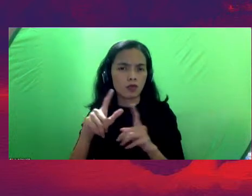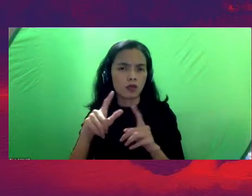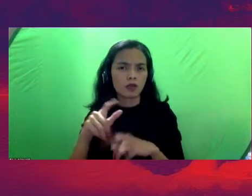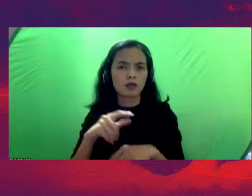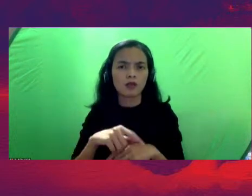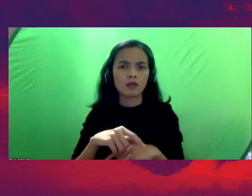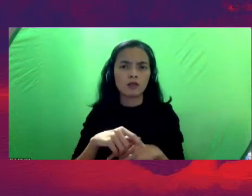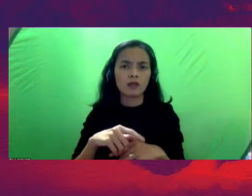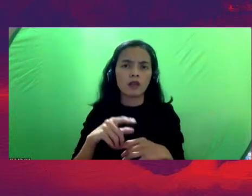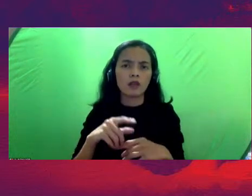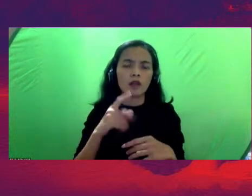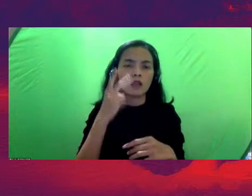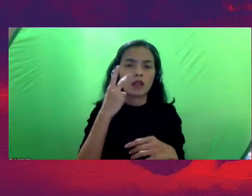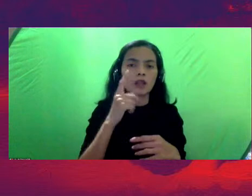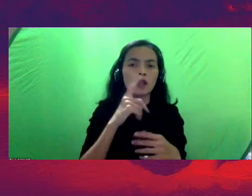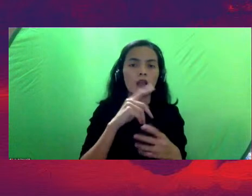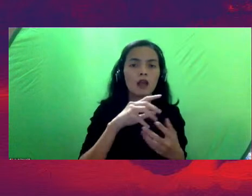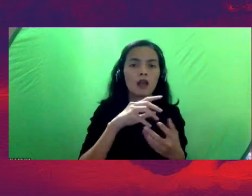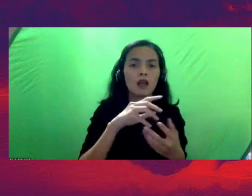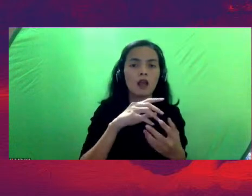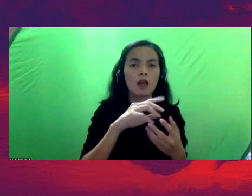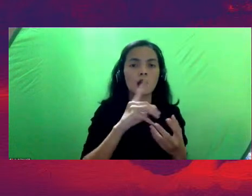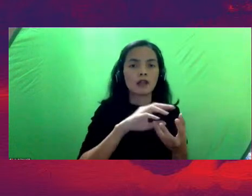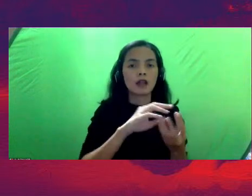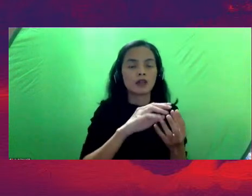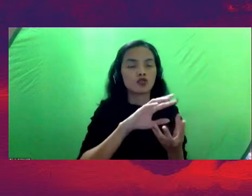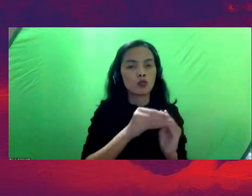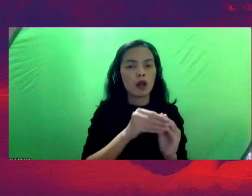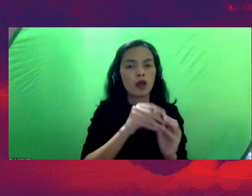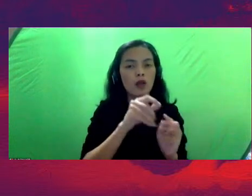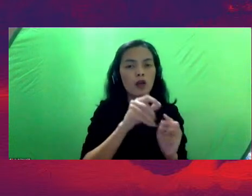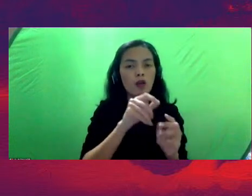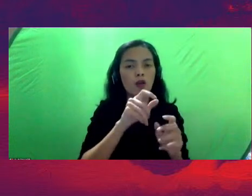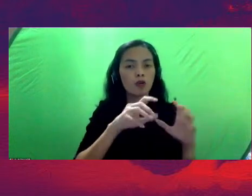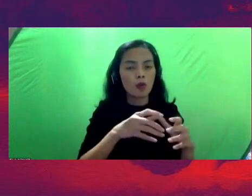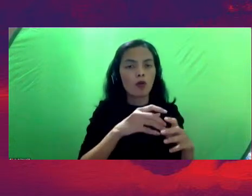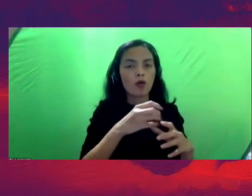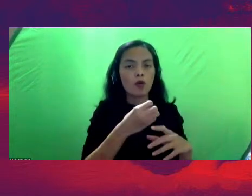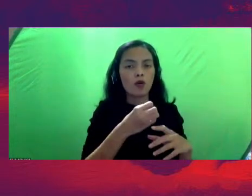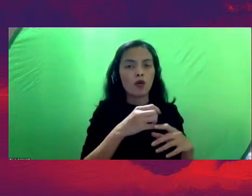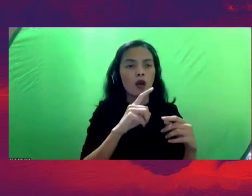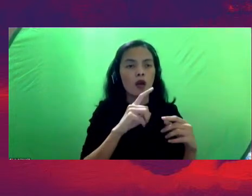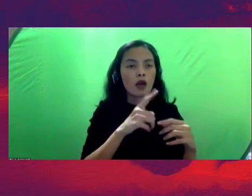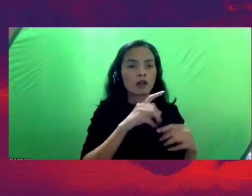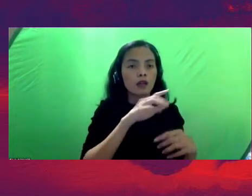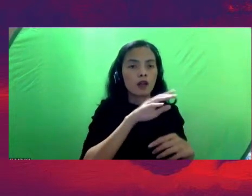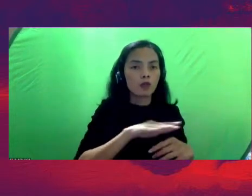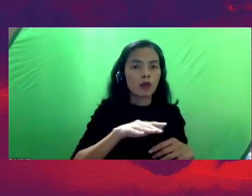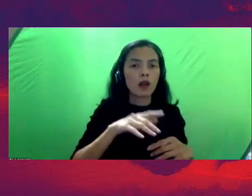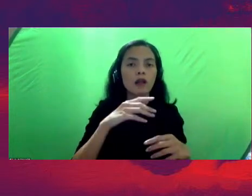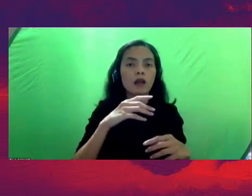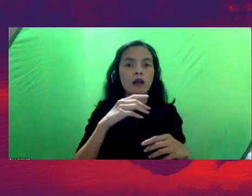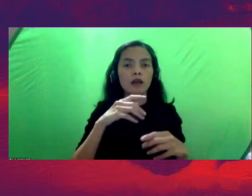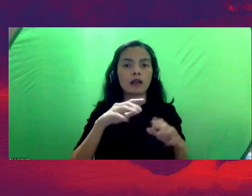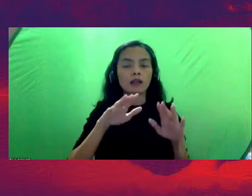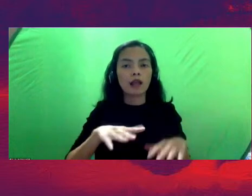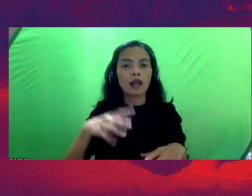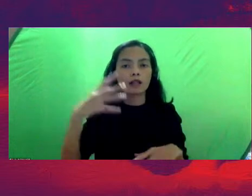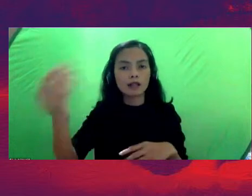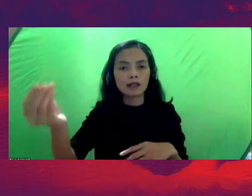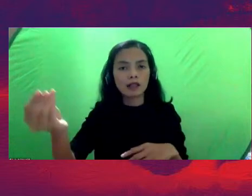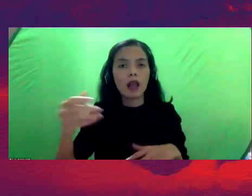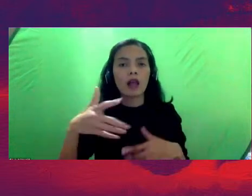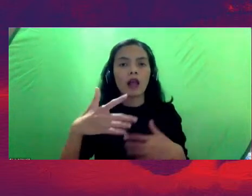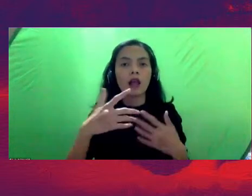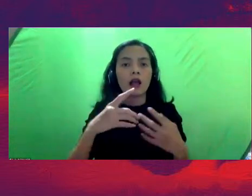disaggregations, be it the numbers by age group related to children, by urban, rural, or by by